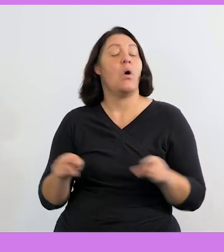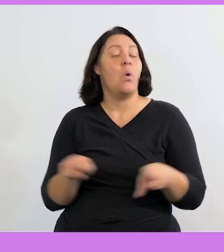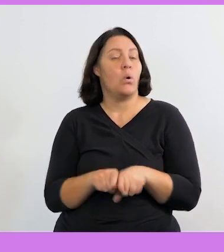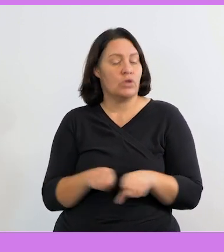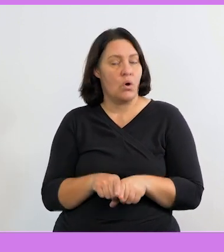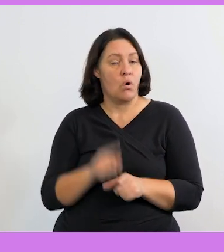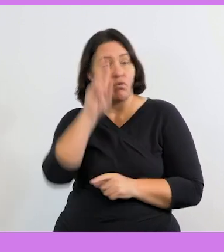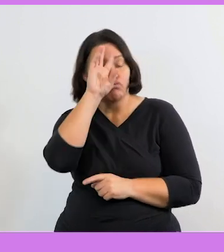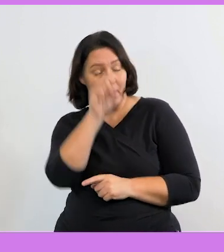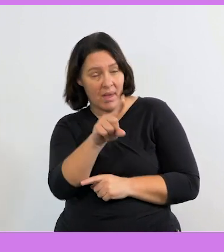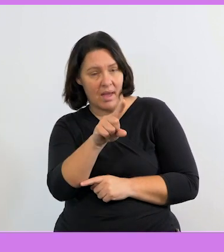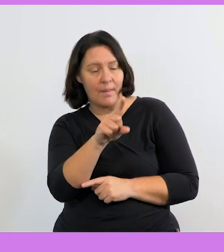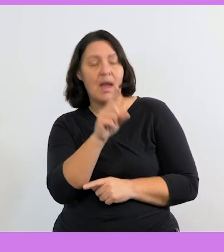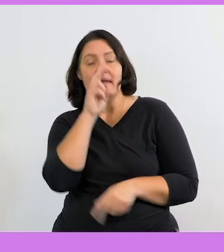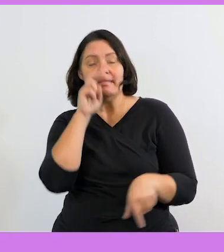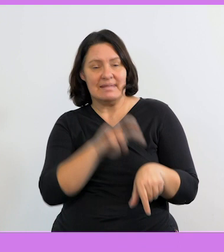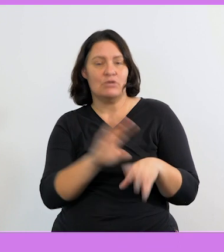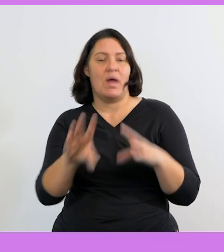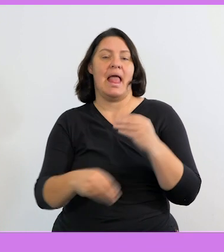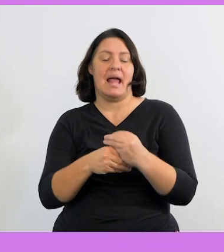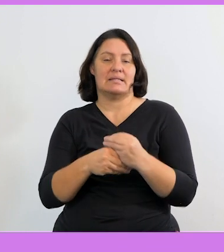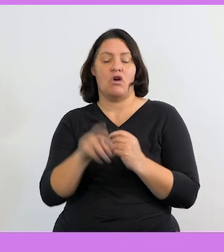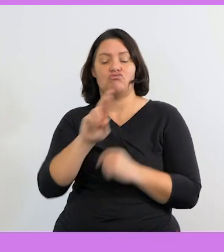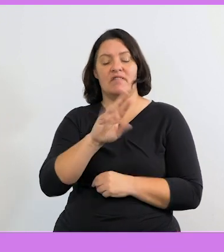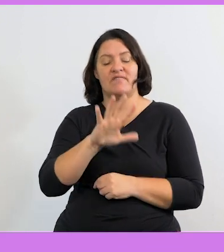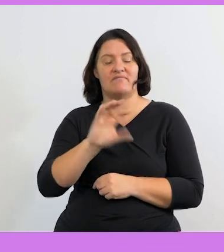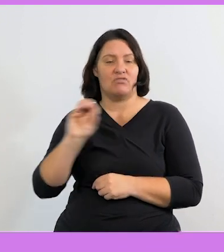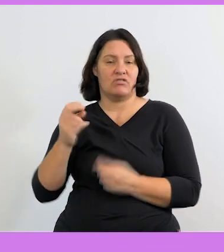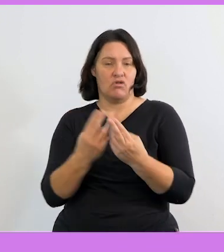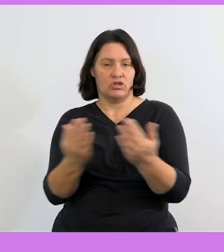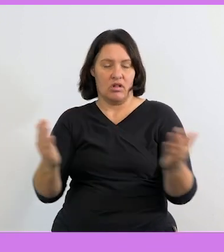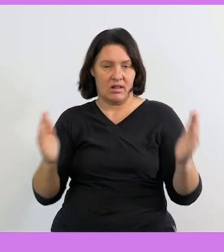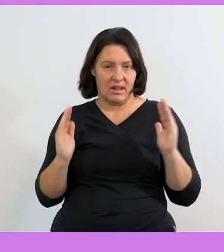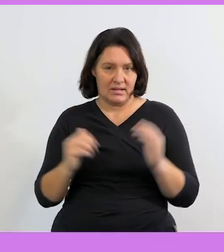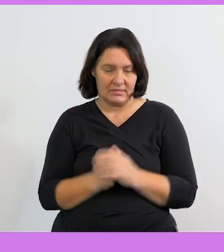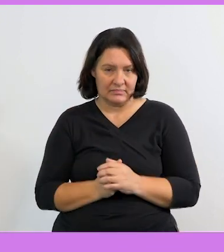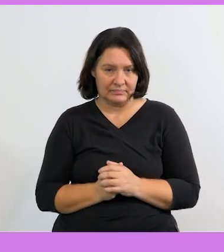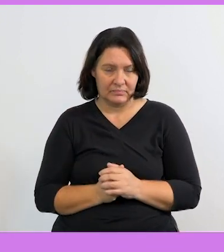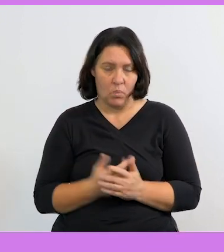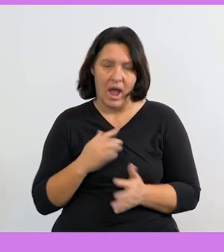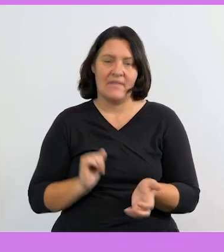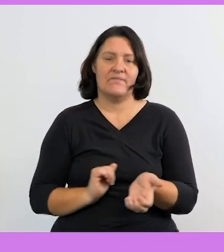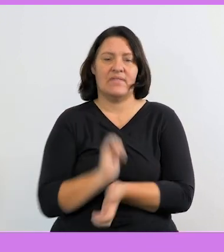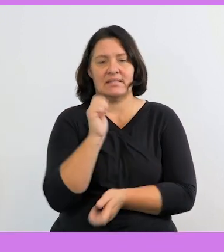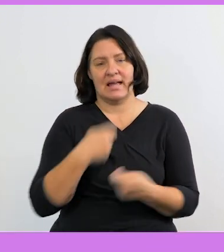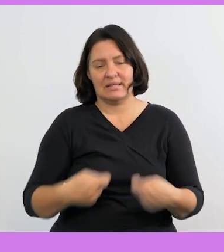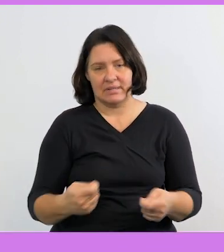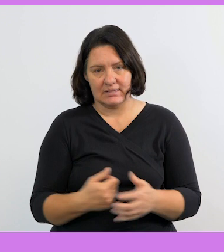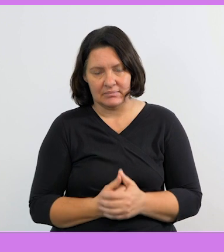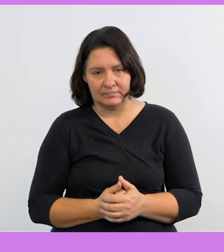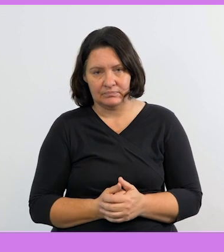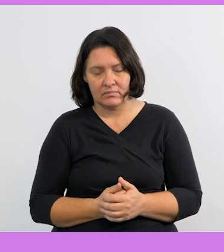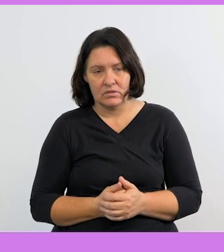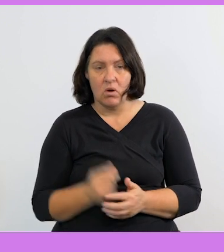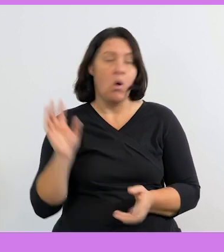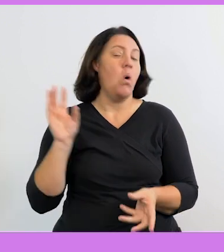And then I also, remember this time, I have to add the 500 Rand as the fixed expense.